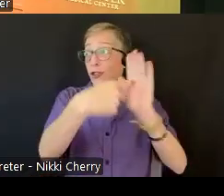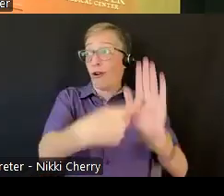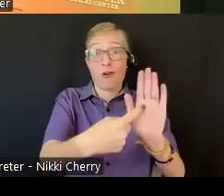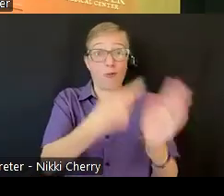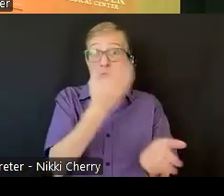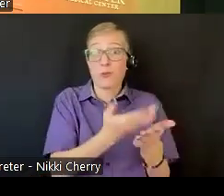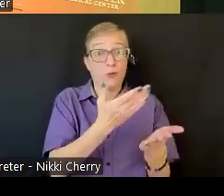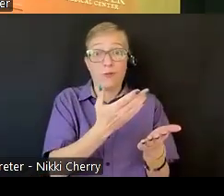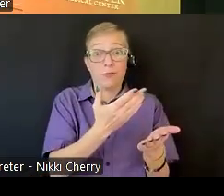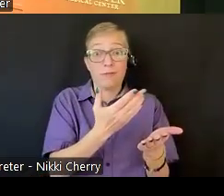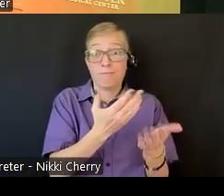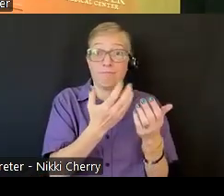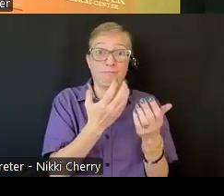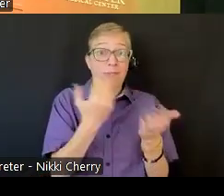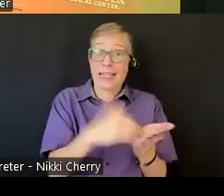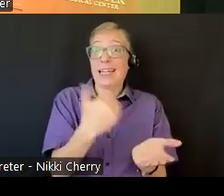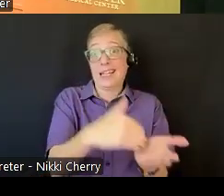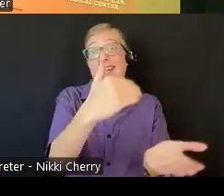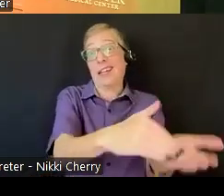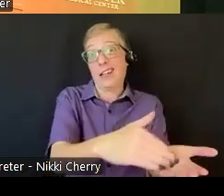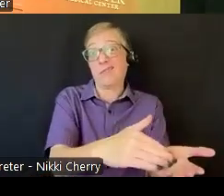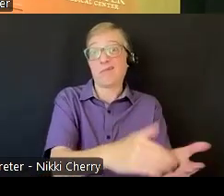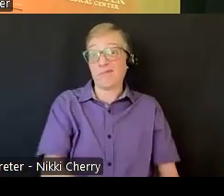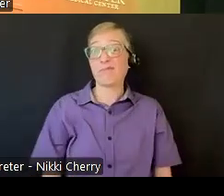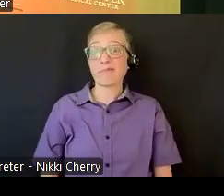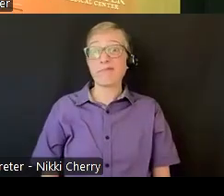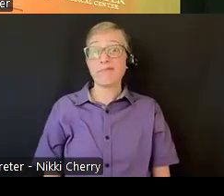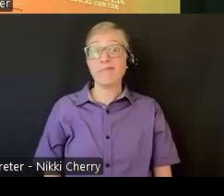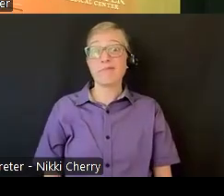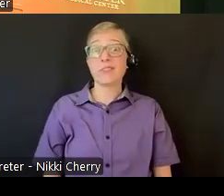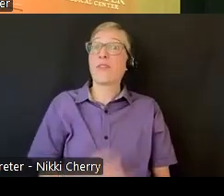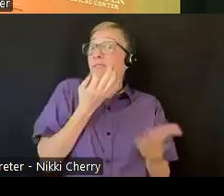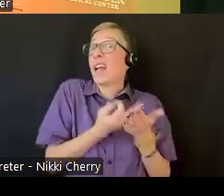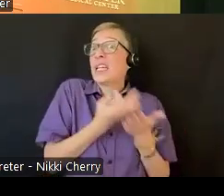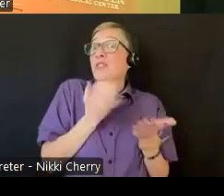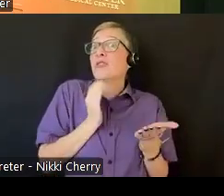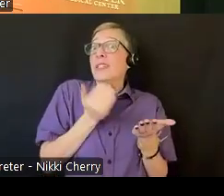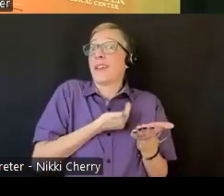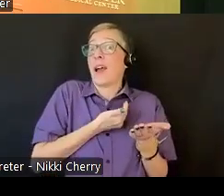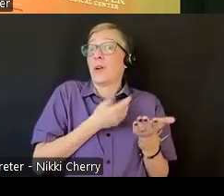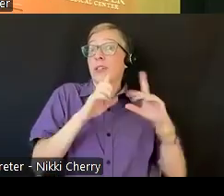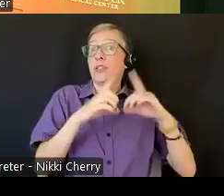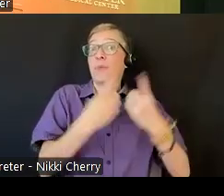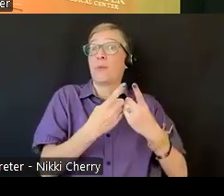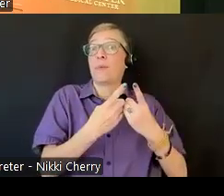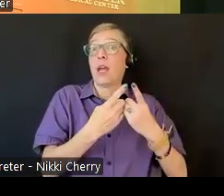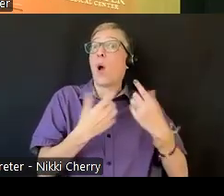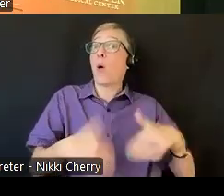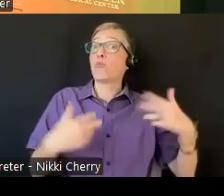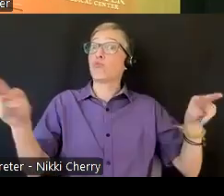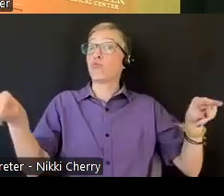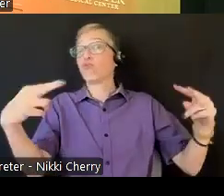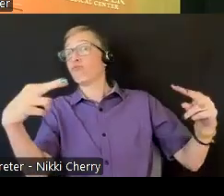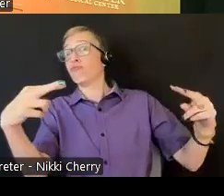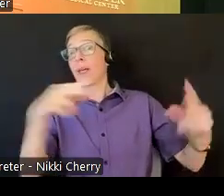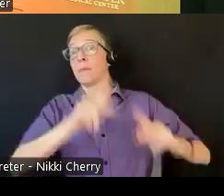years, and that's why our department is at the financial level very well regarded at University of Rochester Medical